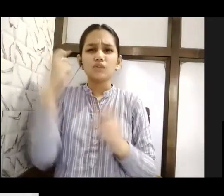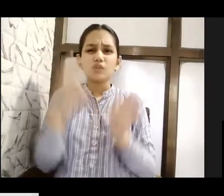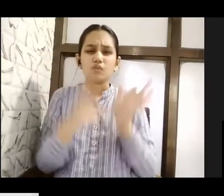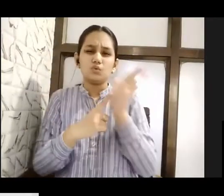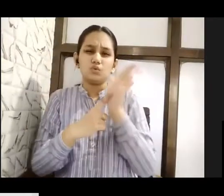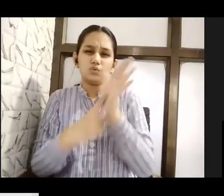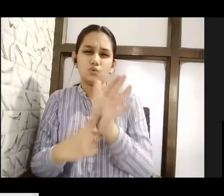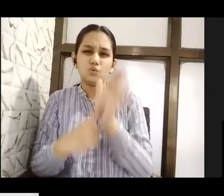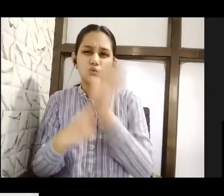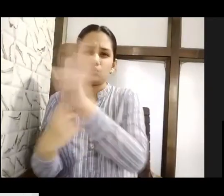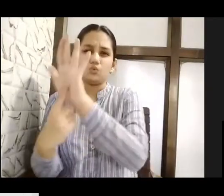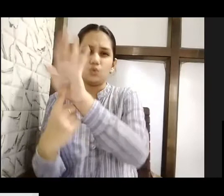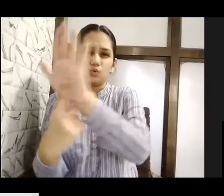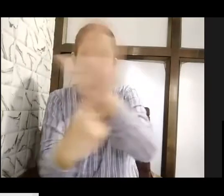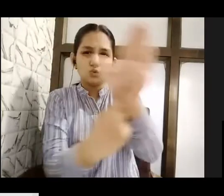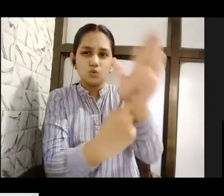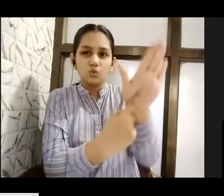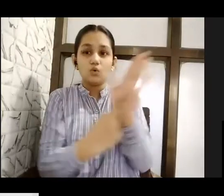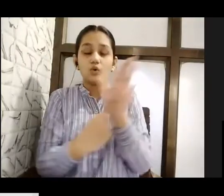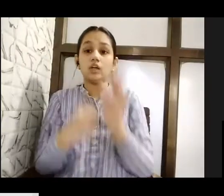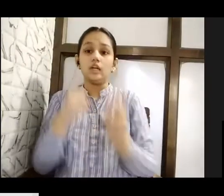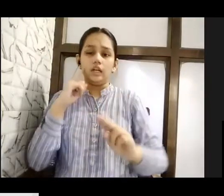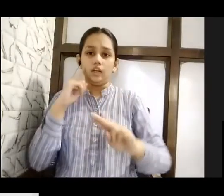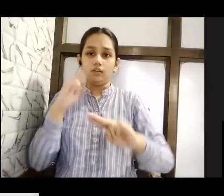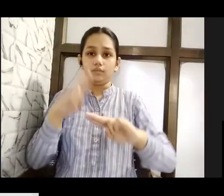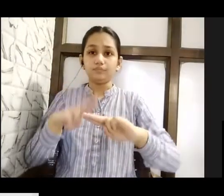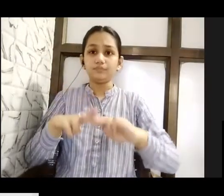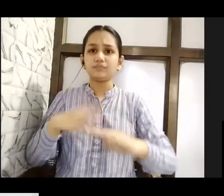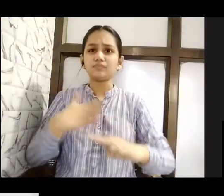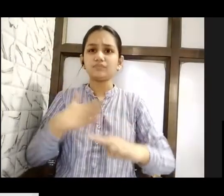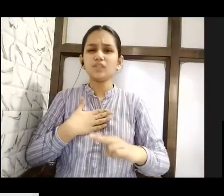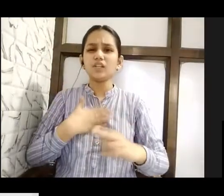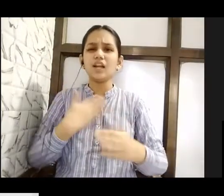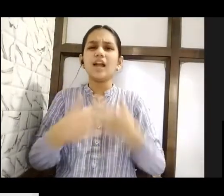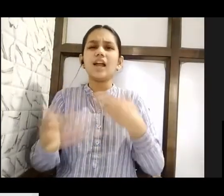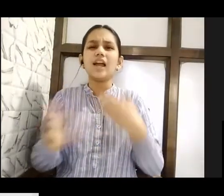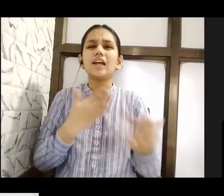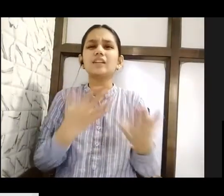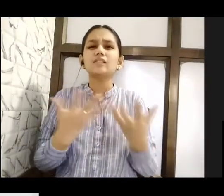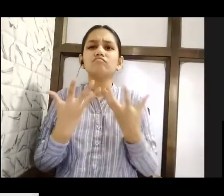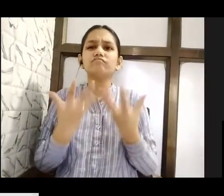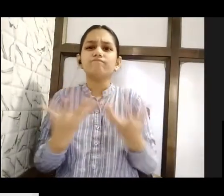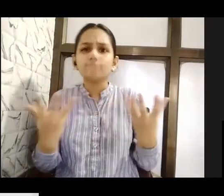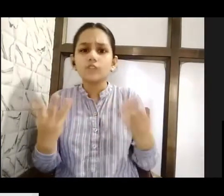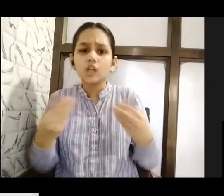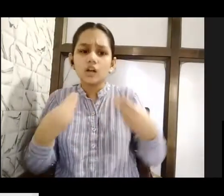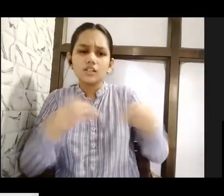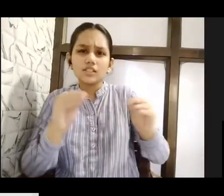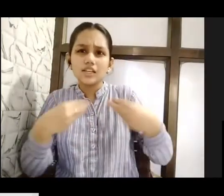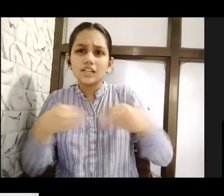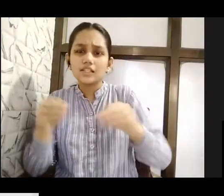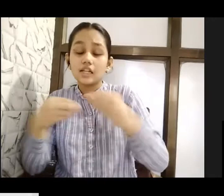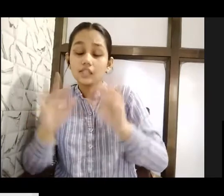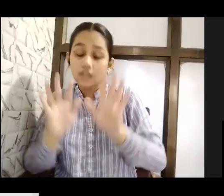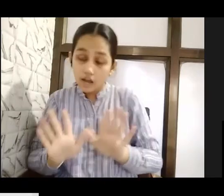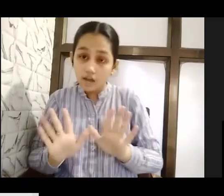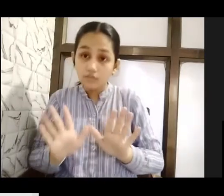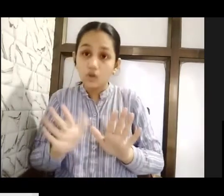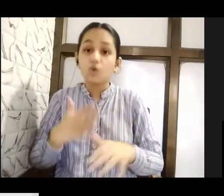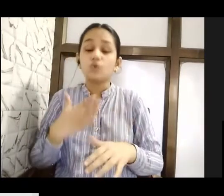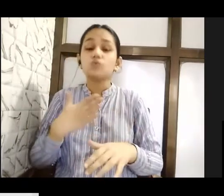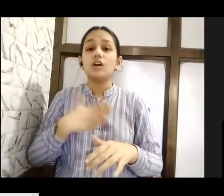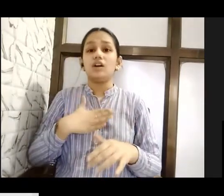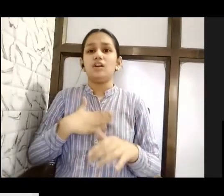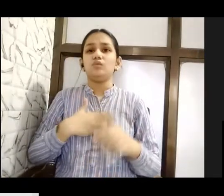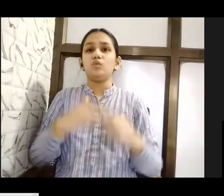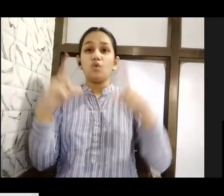if I want to sell something also, I have to put the image of the product. If I have to look